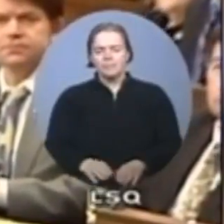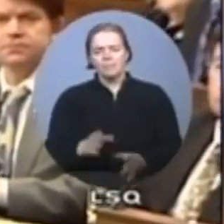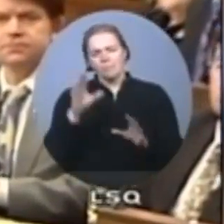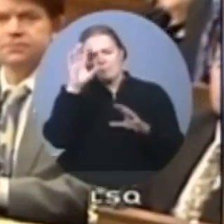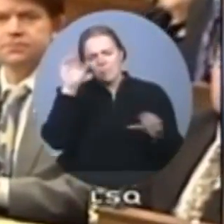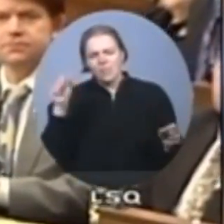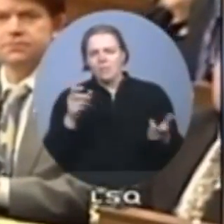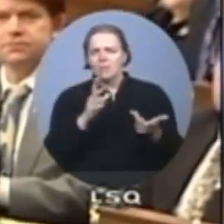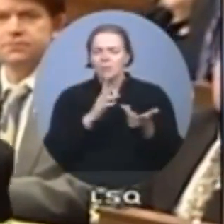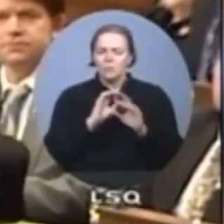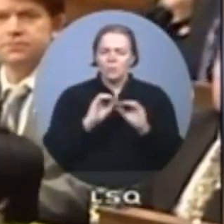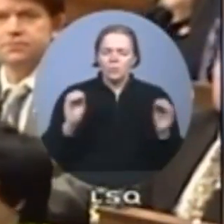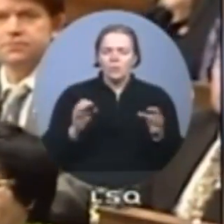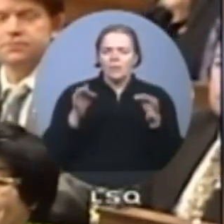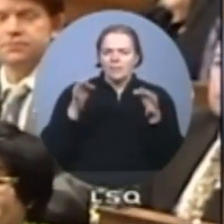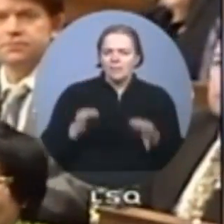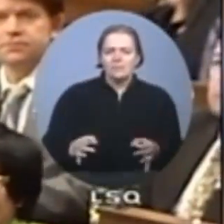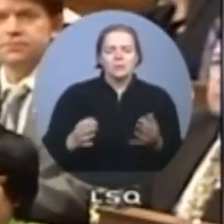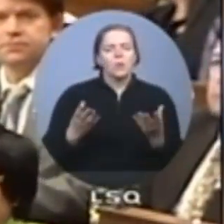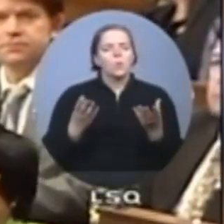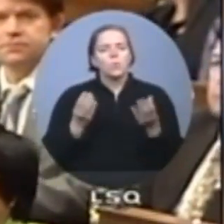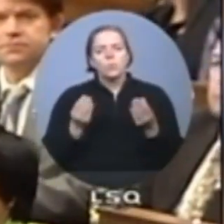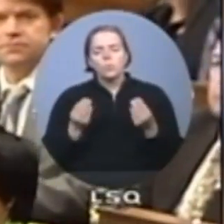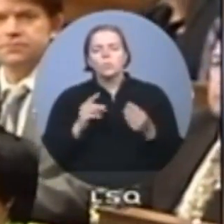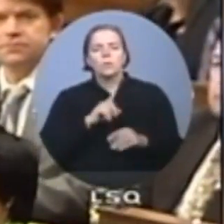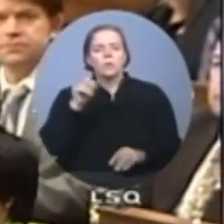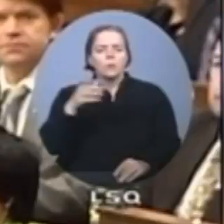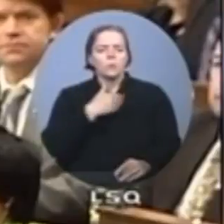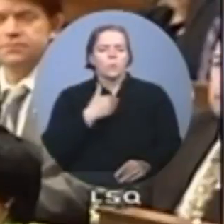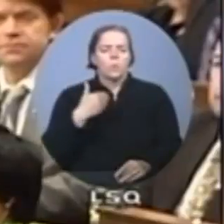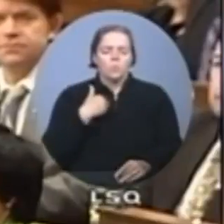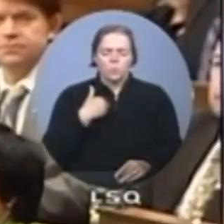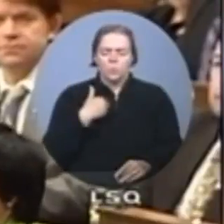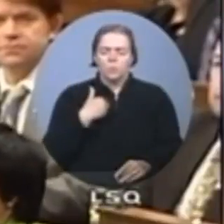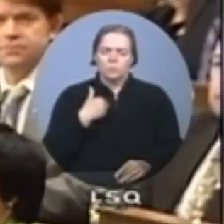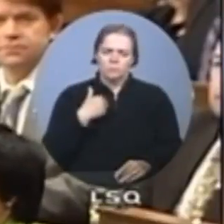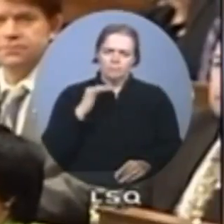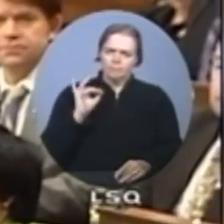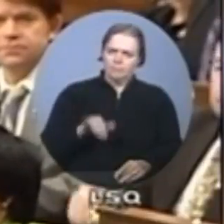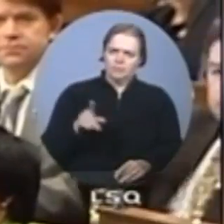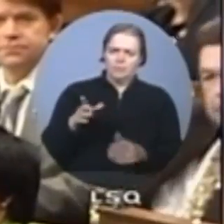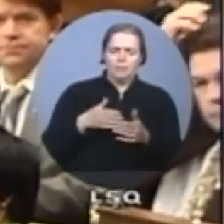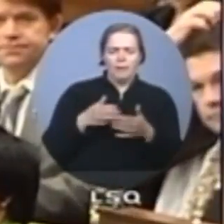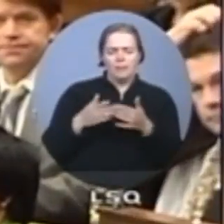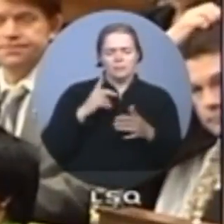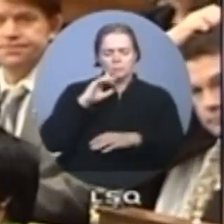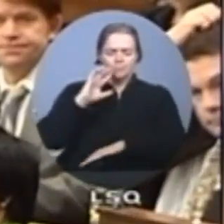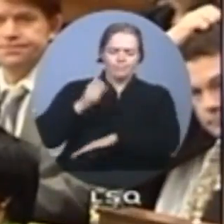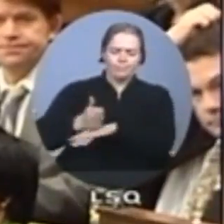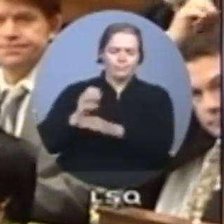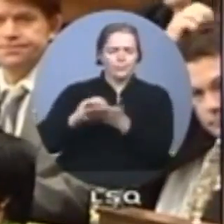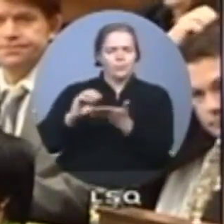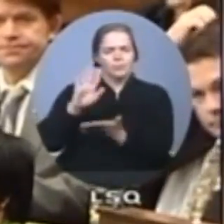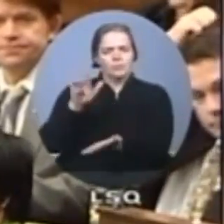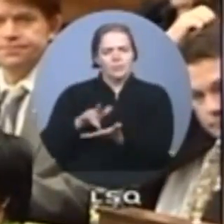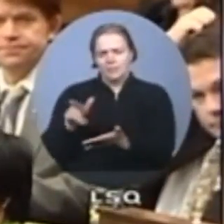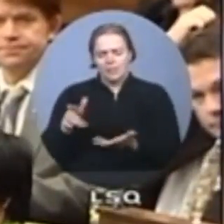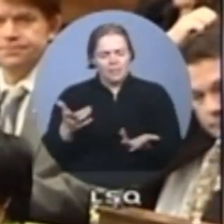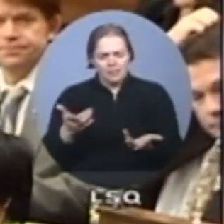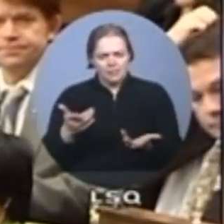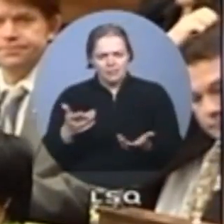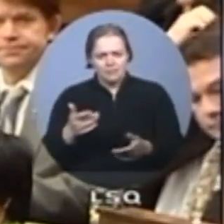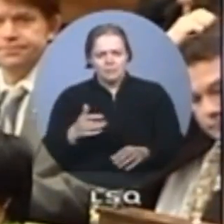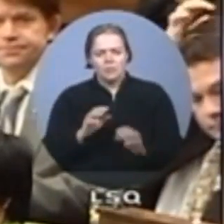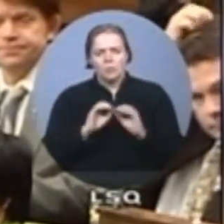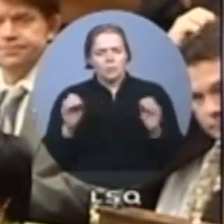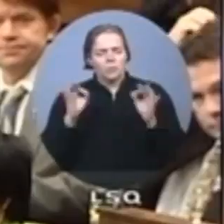to hear more about this in the session that will start today. You will hear about jobs and how to create more jobs. You will hear a lot